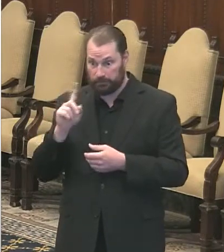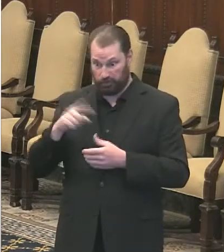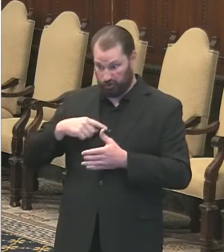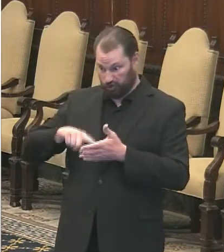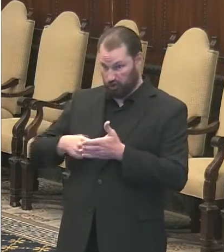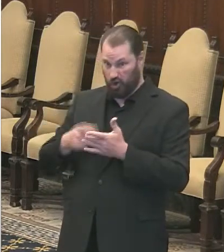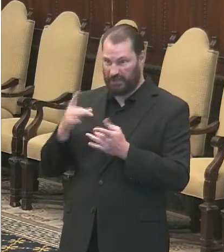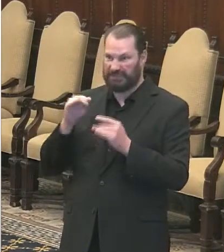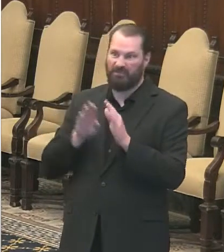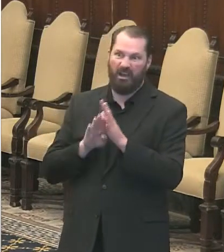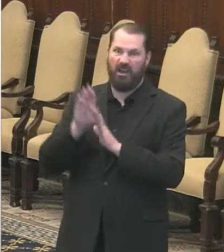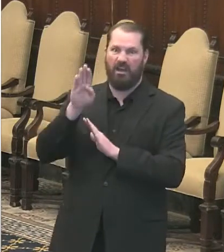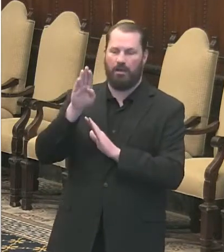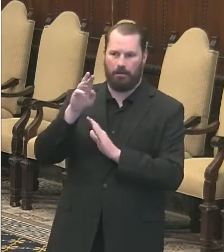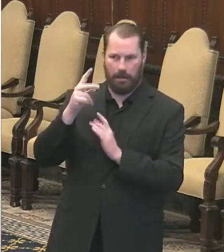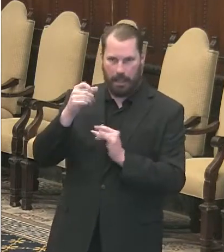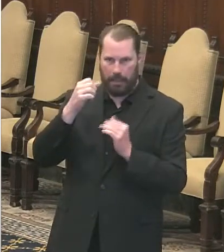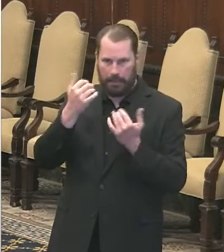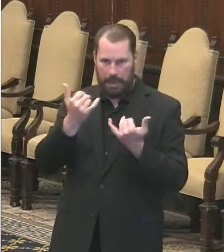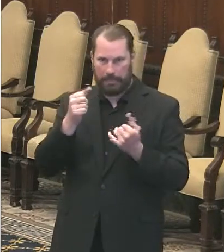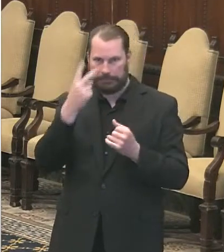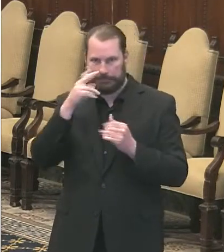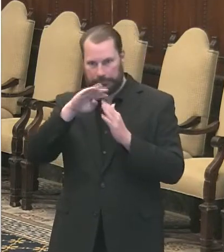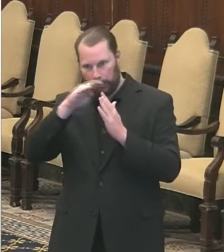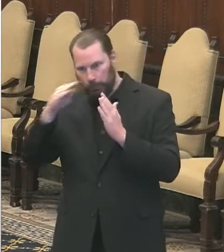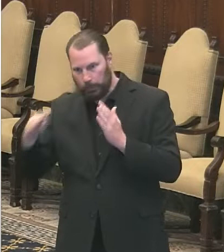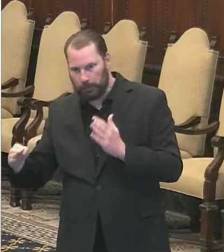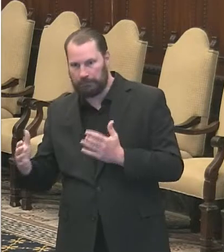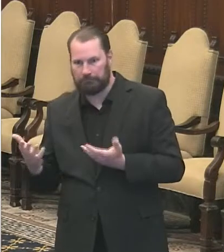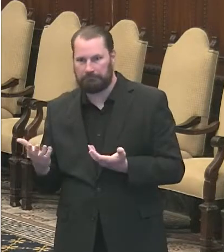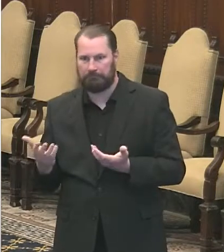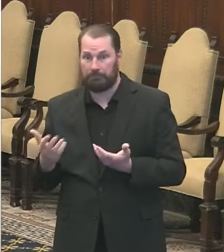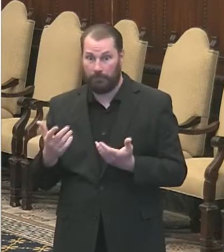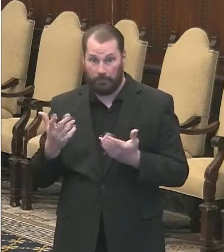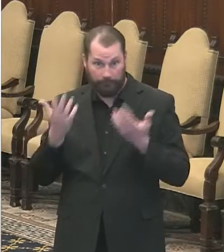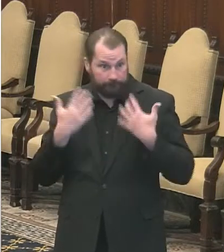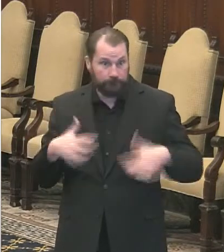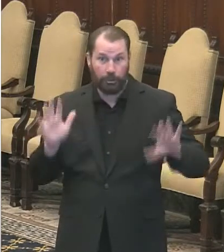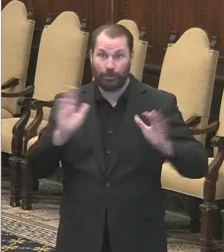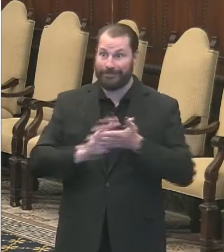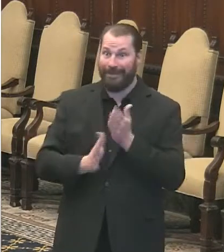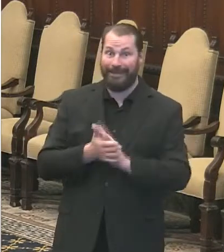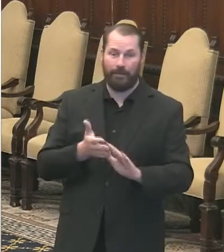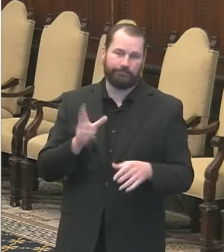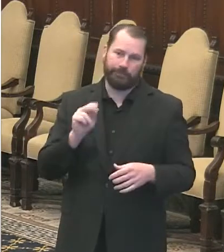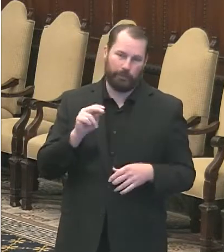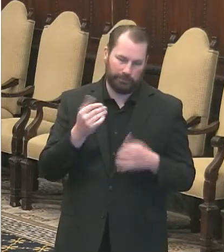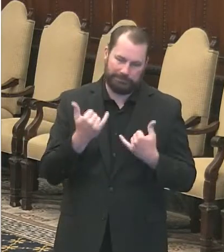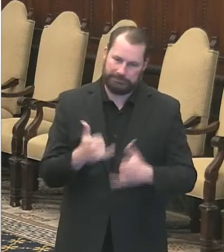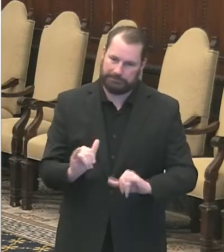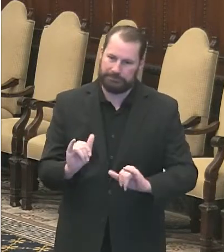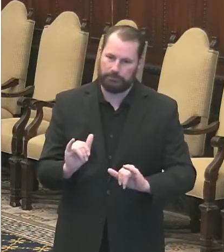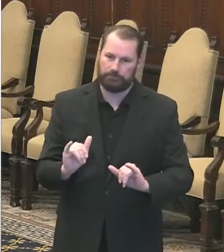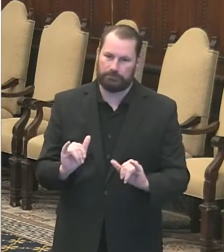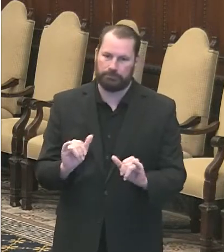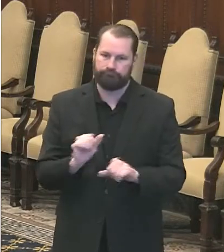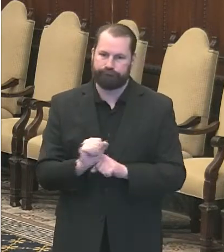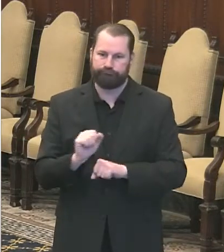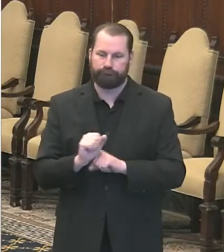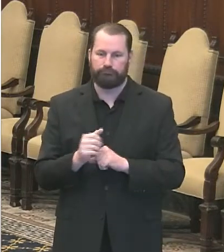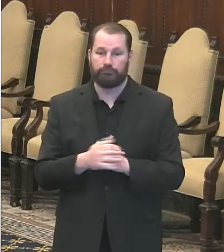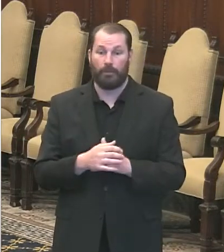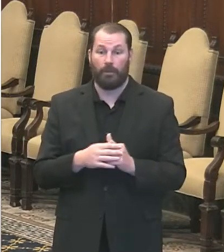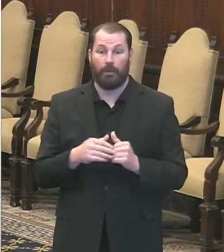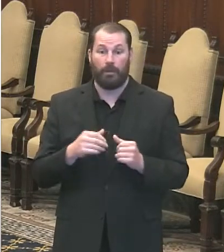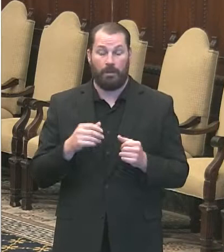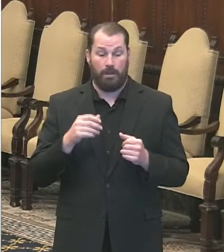epidemic hasn't ended in nursing homes, but we're clearly making progress. We're also making progress in the city's jail. We've had 0 new cases reported in